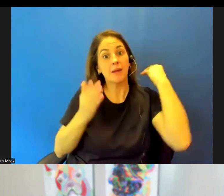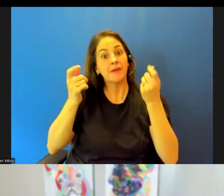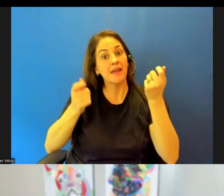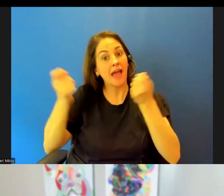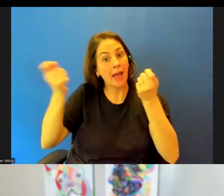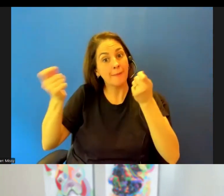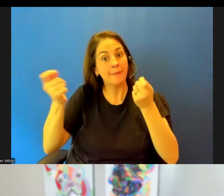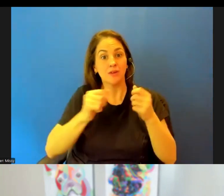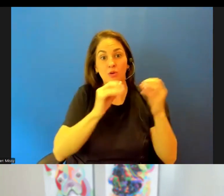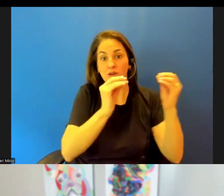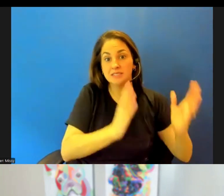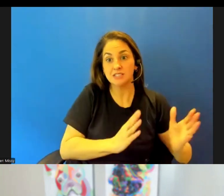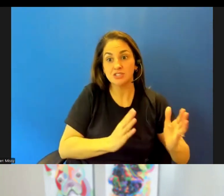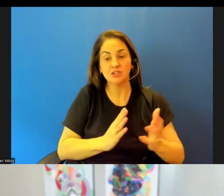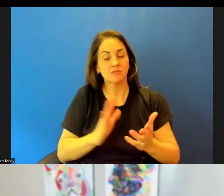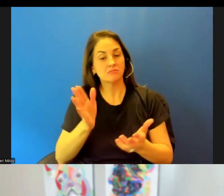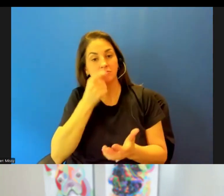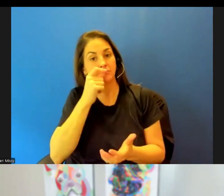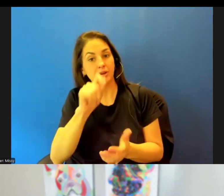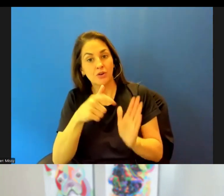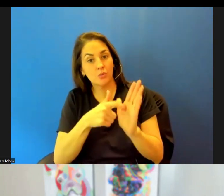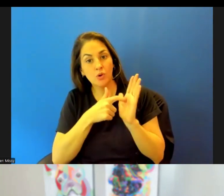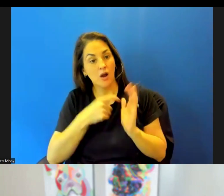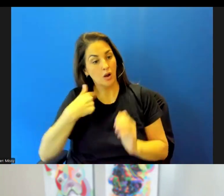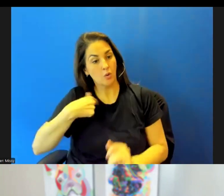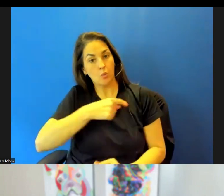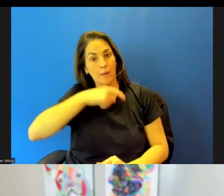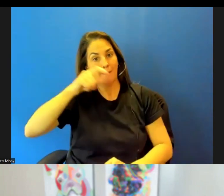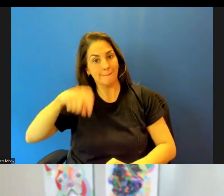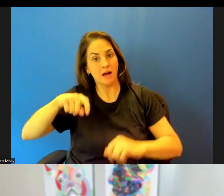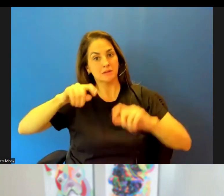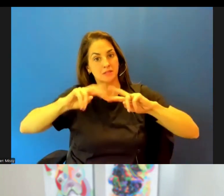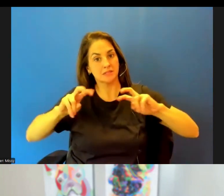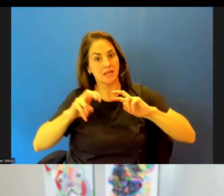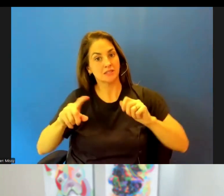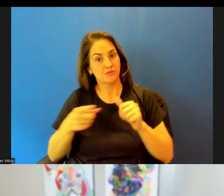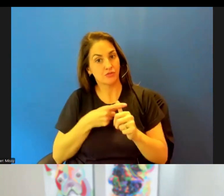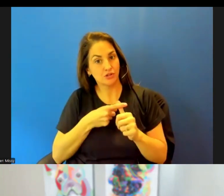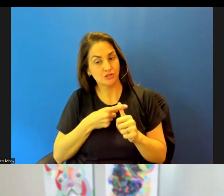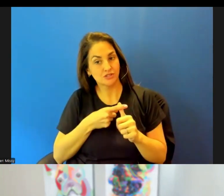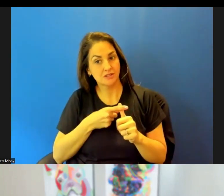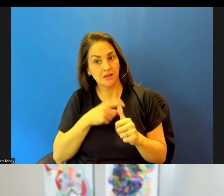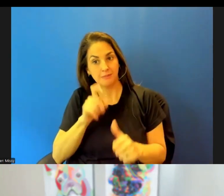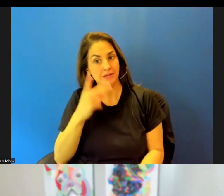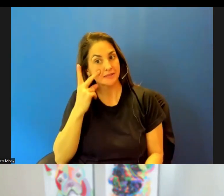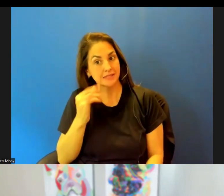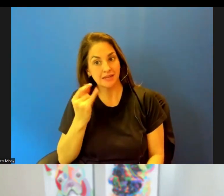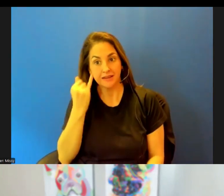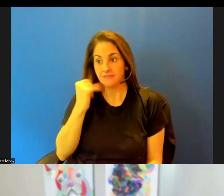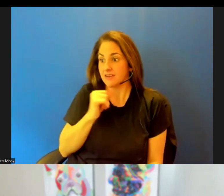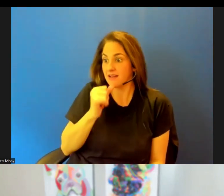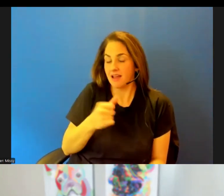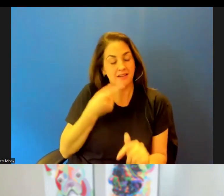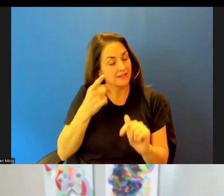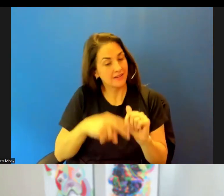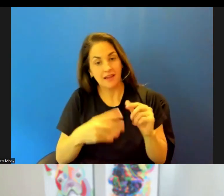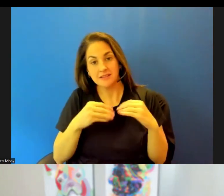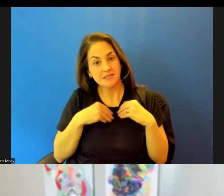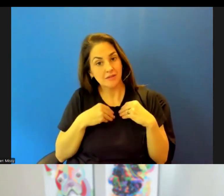side, that's just a requirement. It's you know, we got to be able to see it, and if not, we can't.